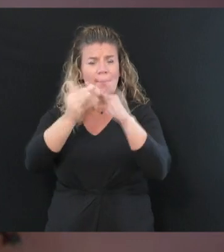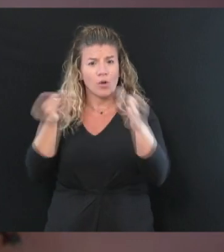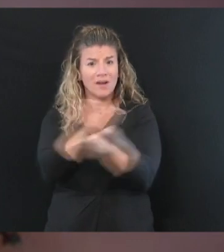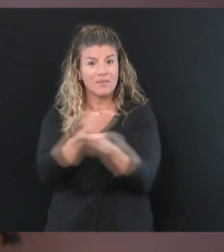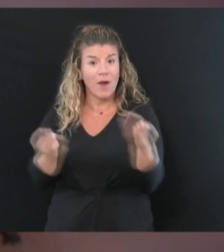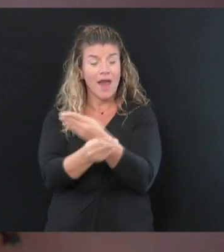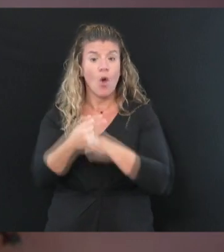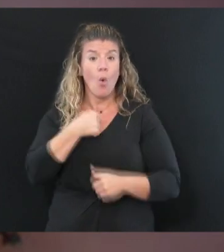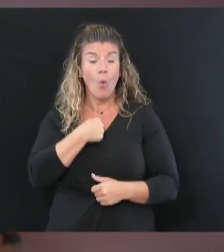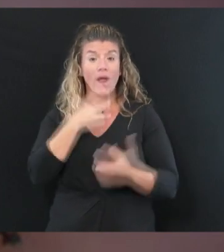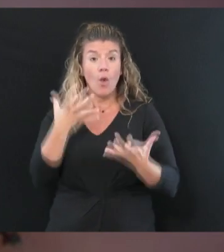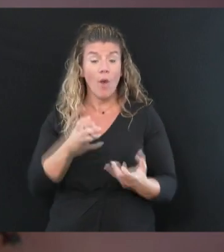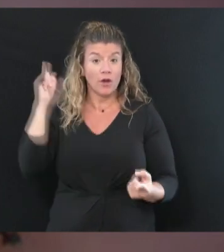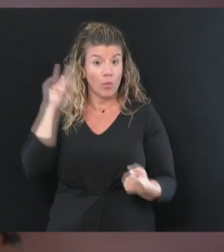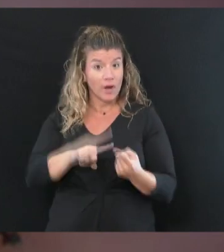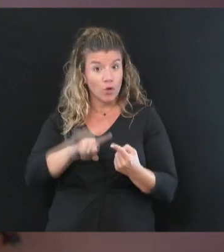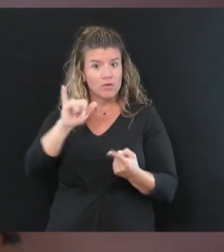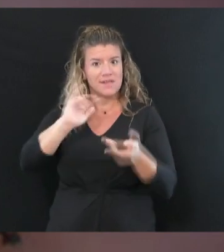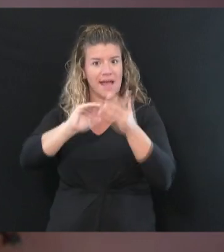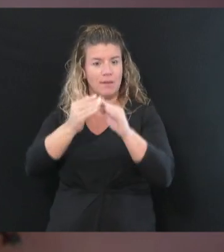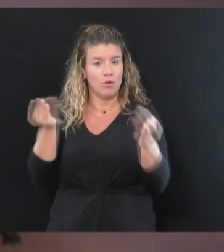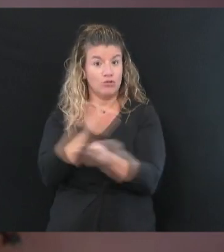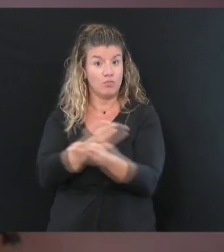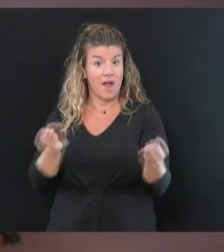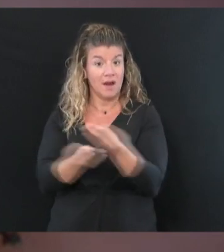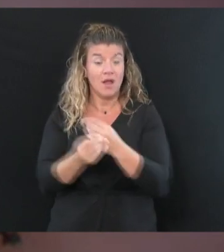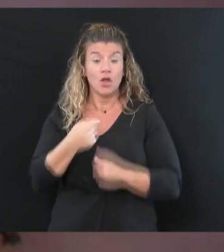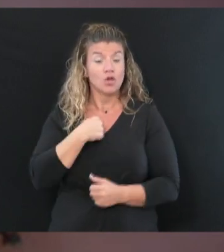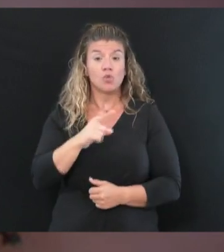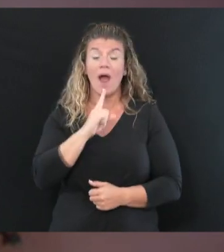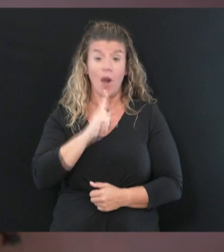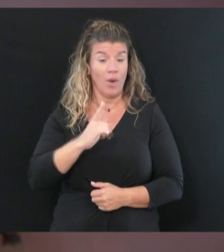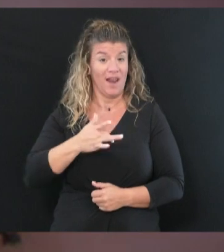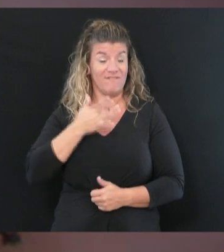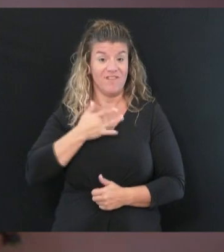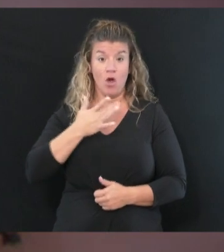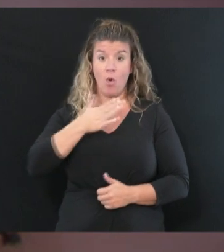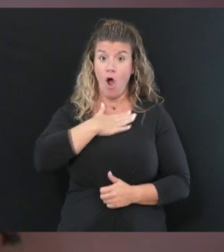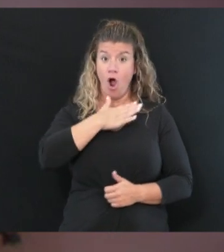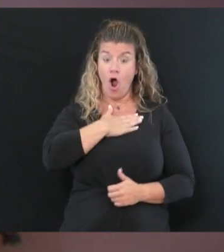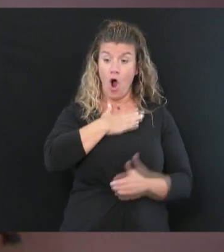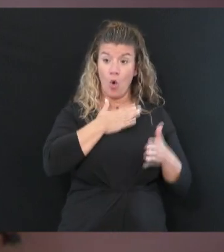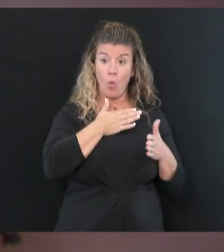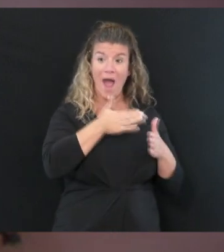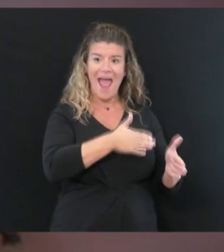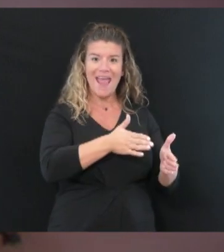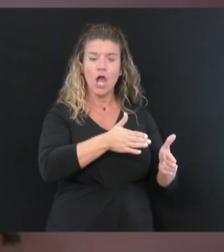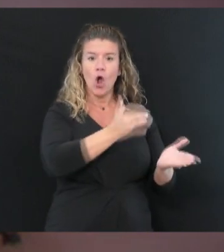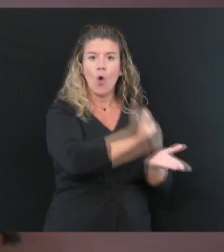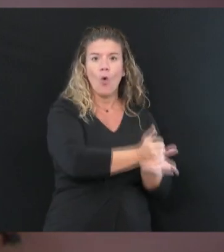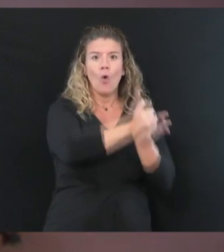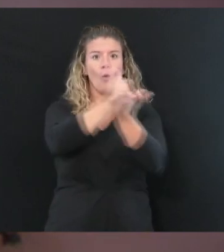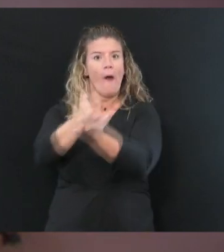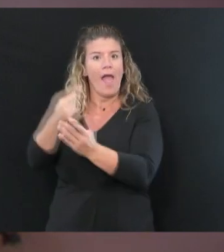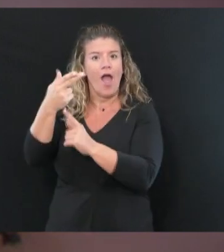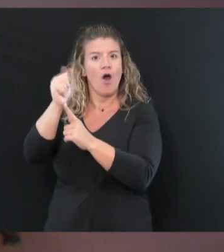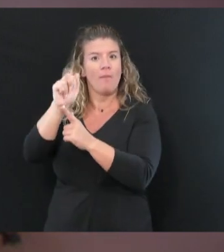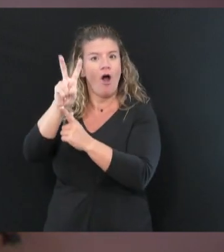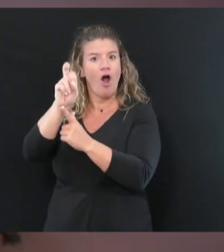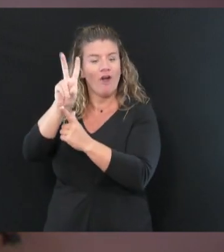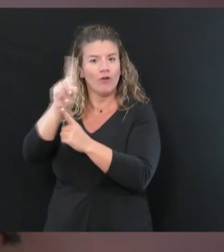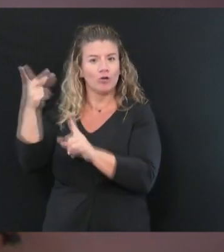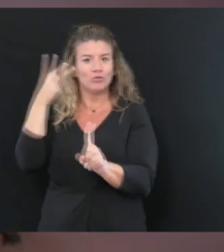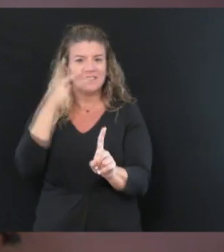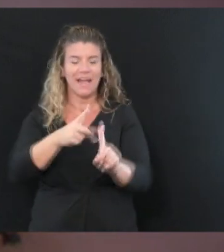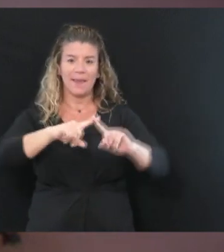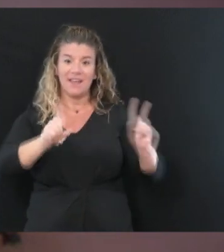see. So I actually think that we will be able to help the Harvard folks with giving them insight into this model. And